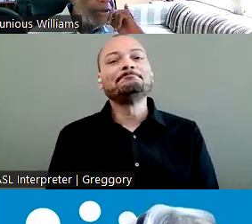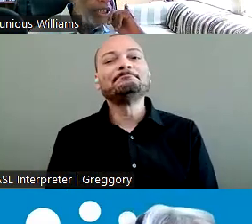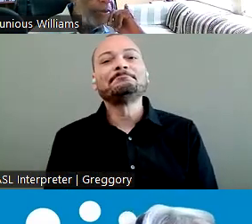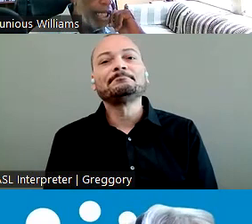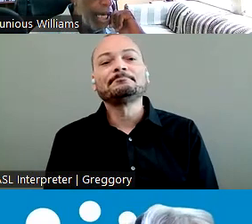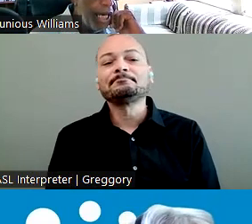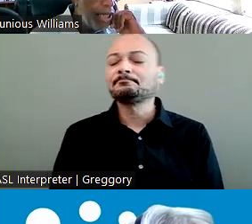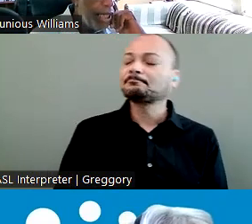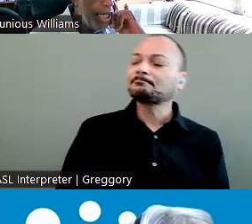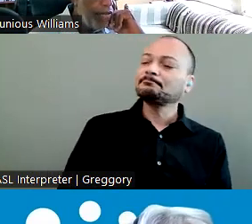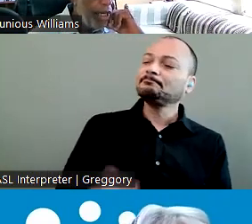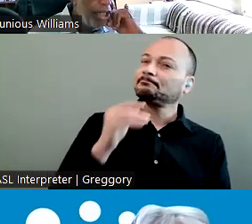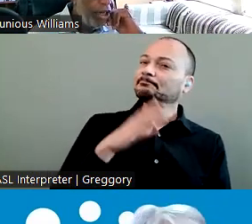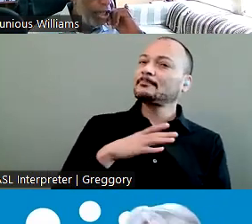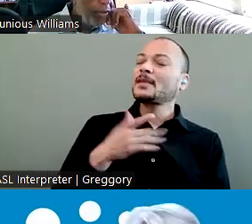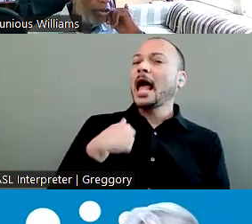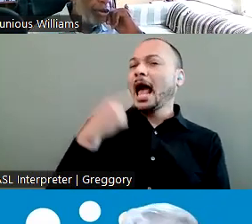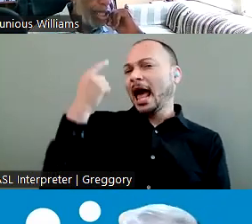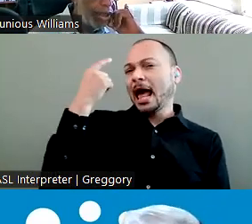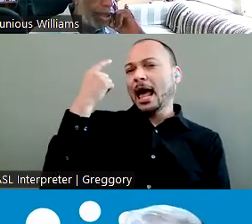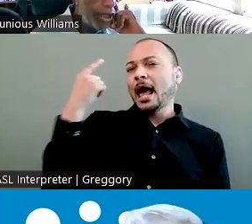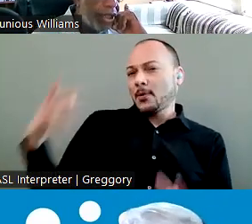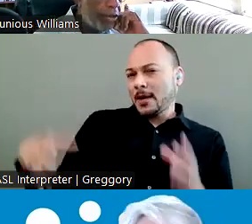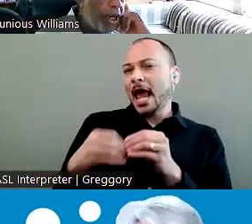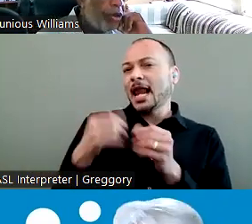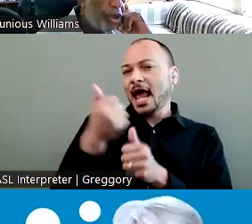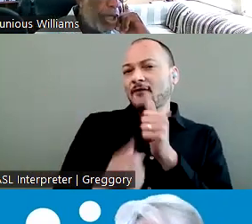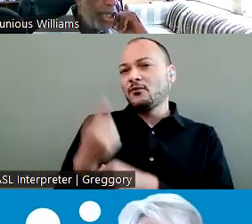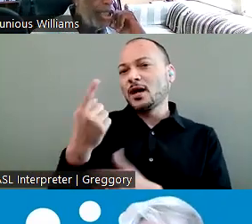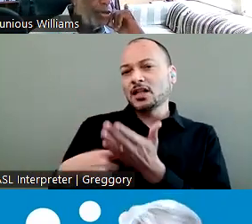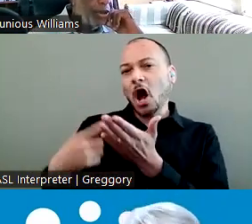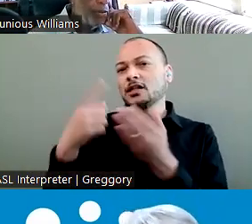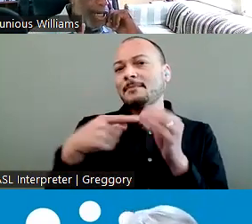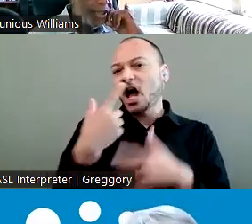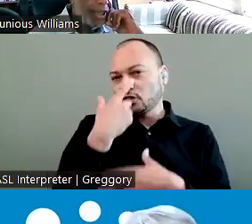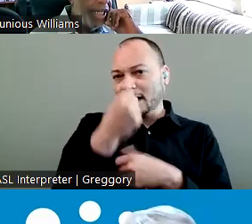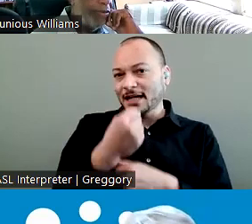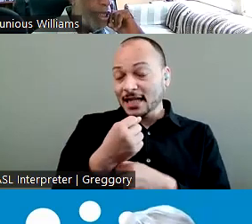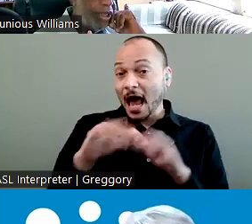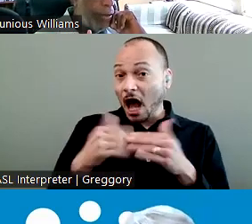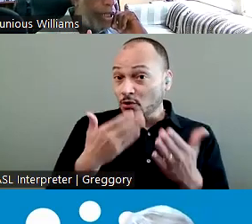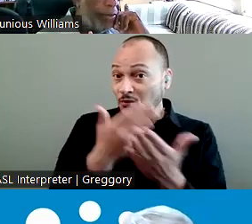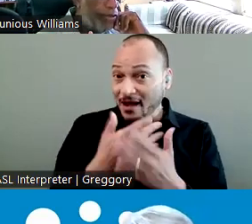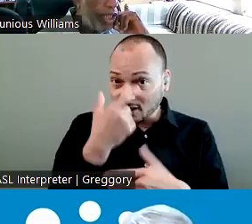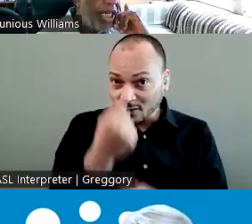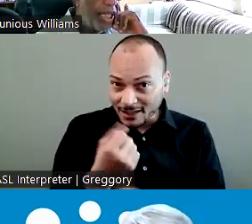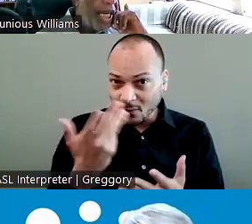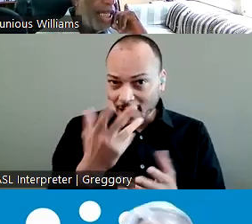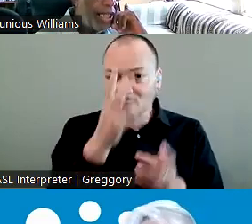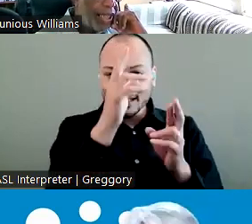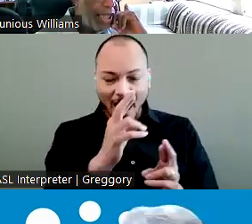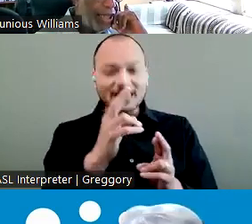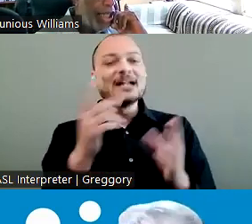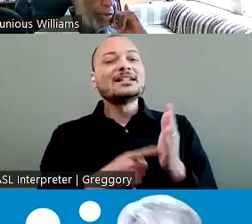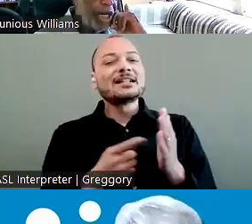I would simply add that everybody talks about trust. The road to trust is respect, and we sometimes forget that in